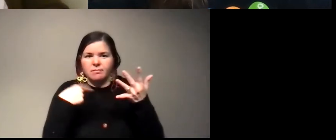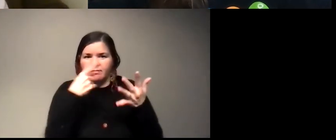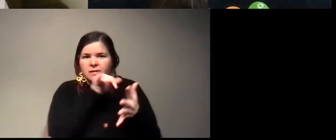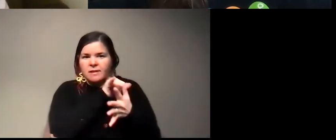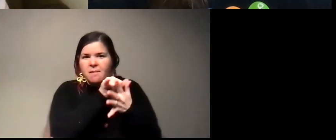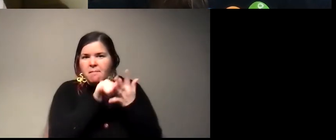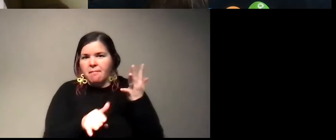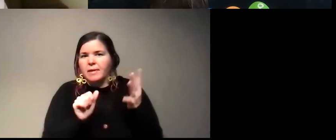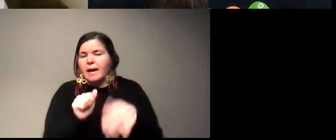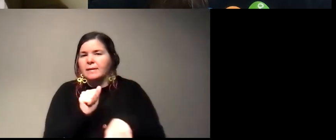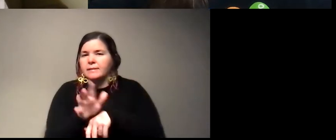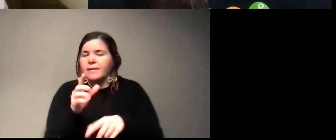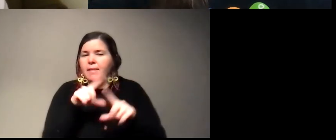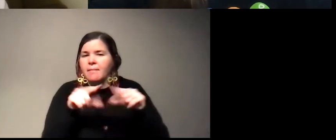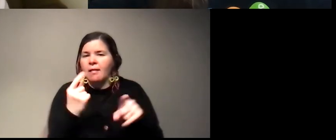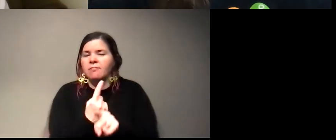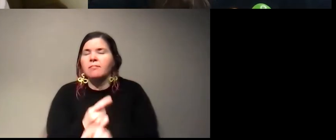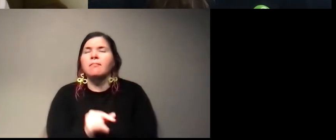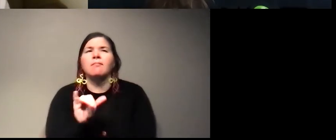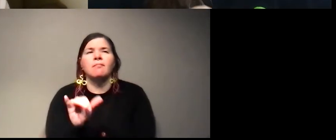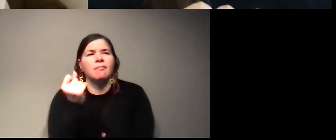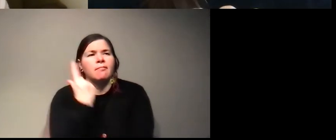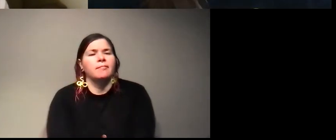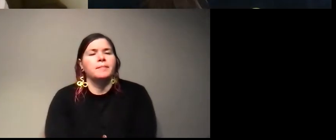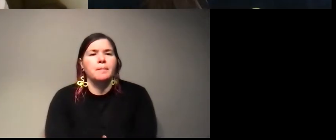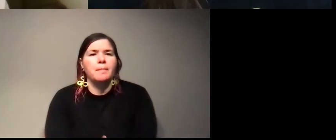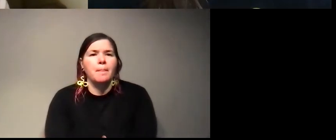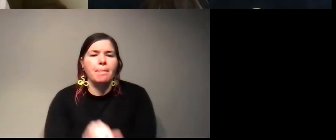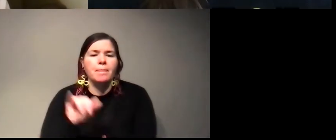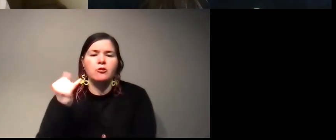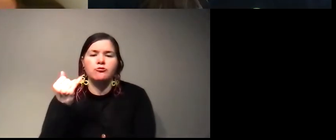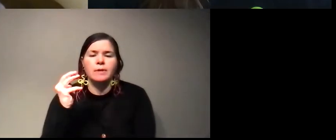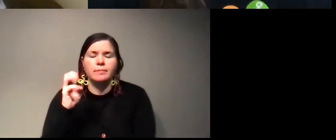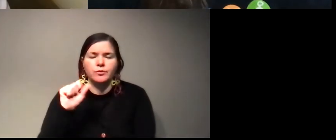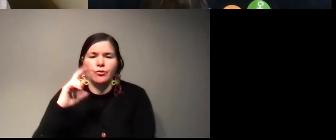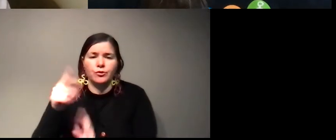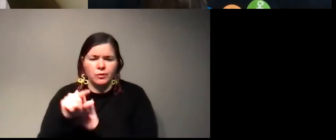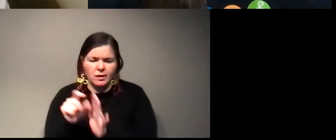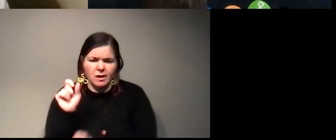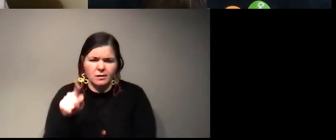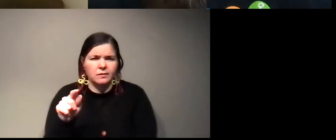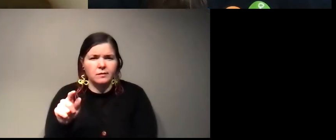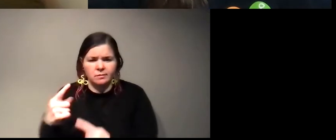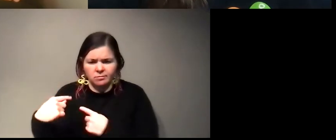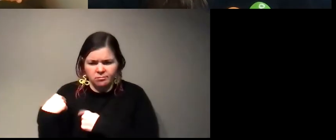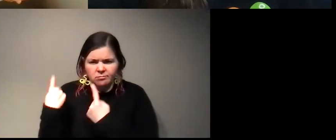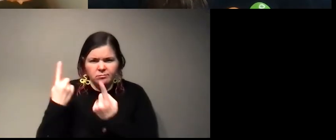sent in the mail regularly. Totally. Okay. James, grade 3 asks, how long have you been doing this